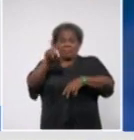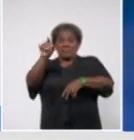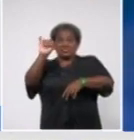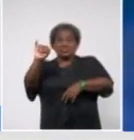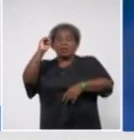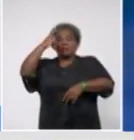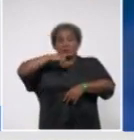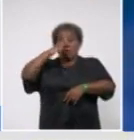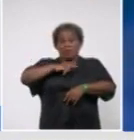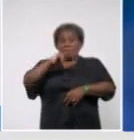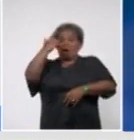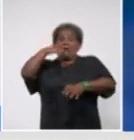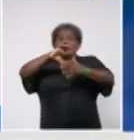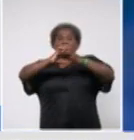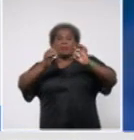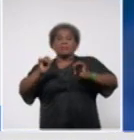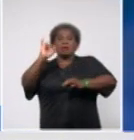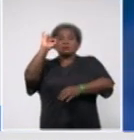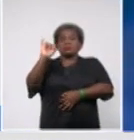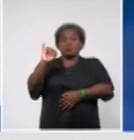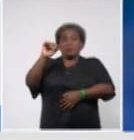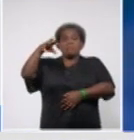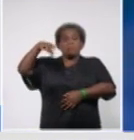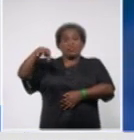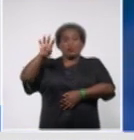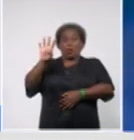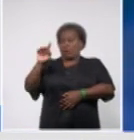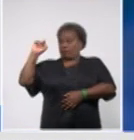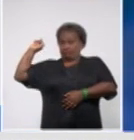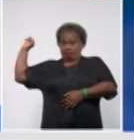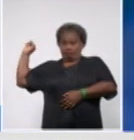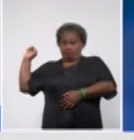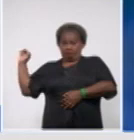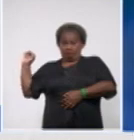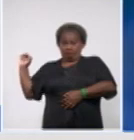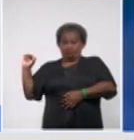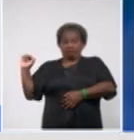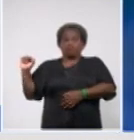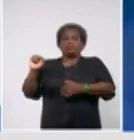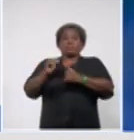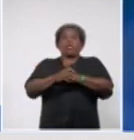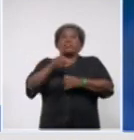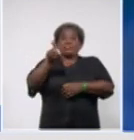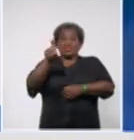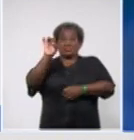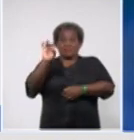Ávila, 6 to Artemisa, and 4 to Pinar del Rio.